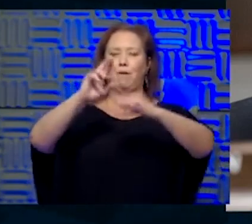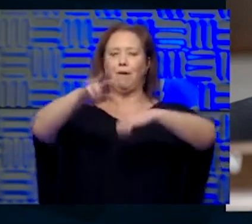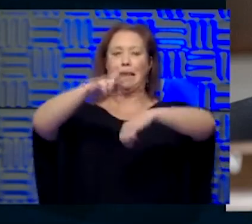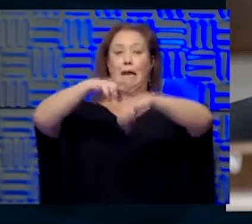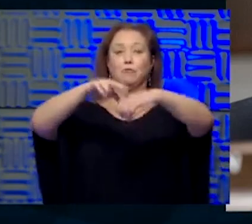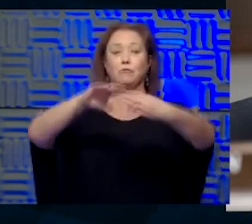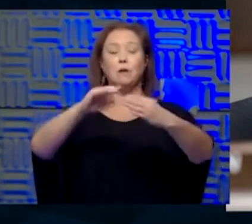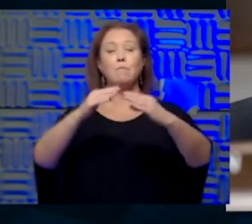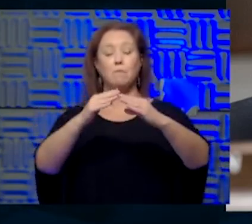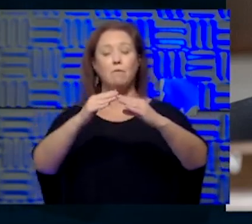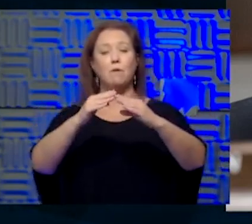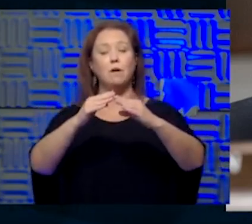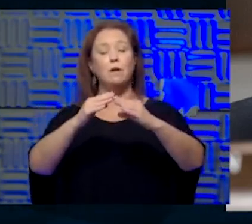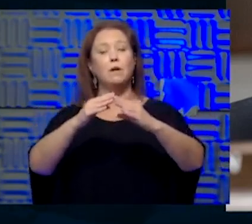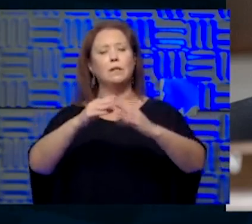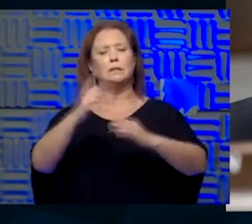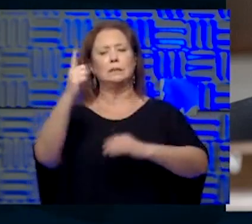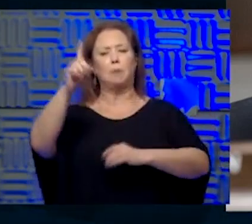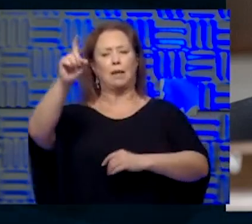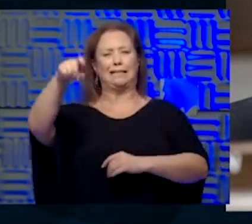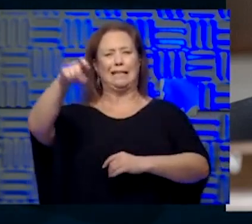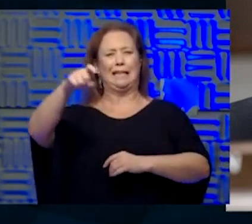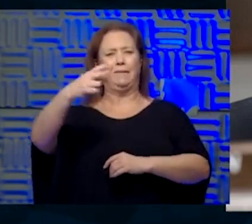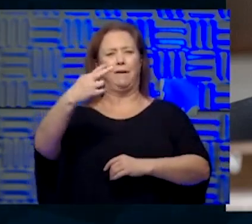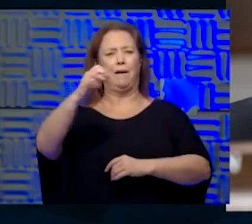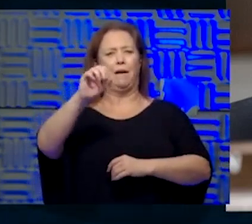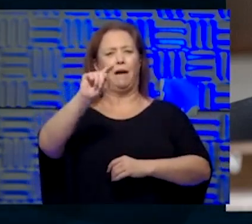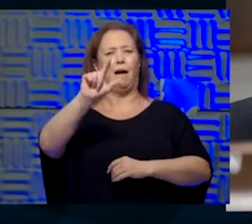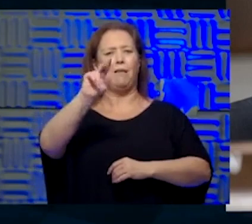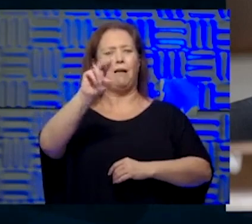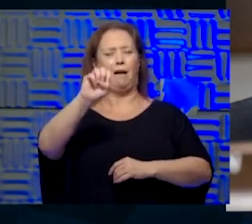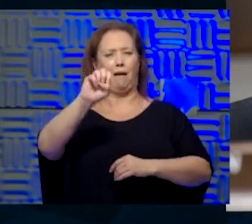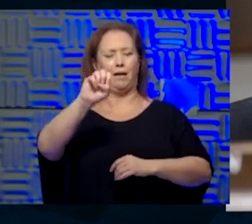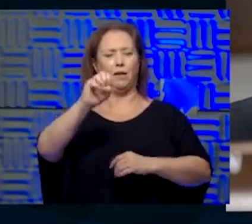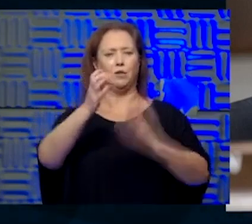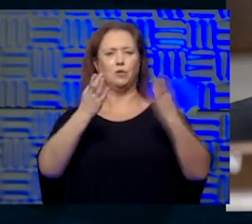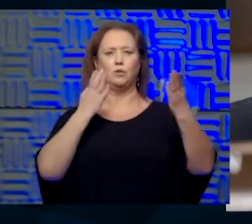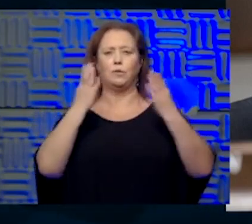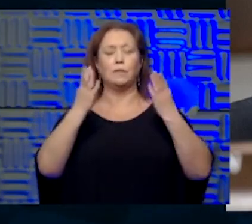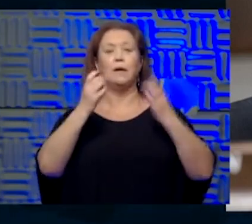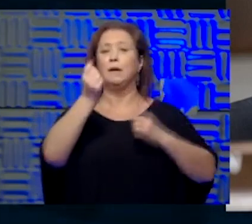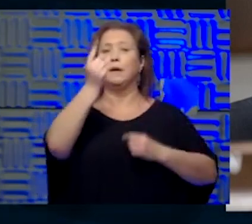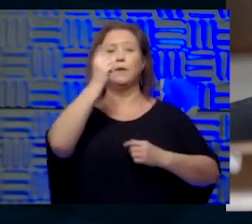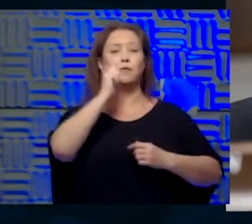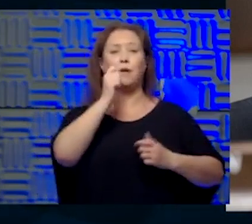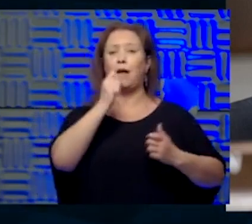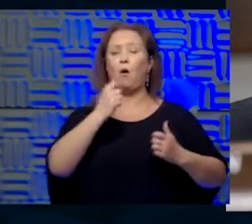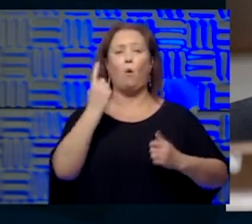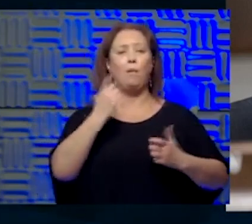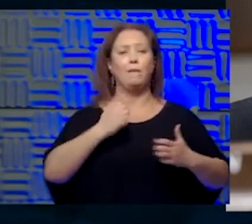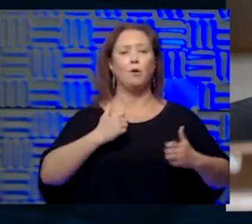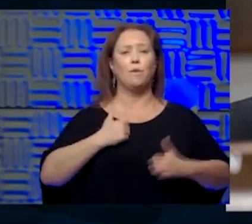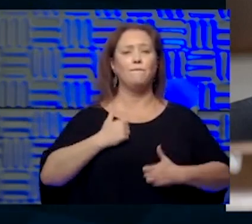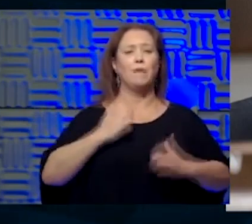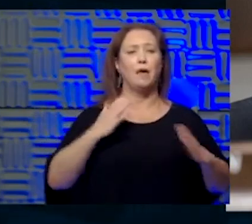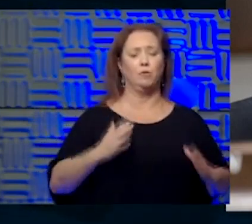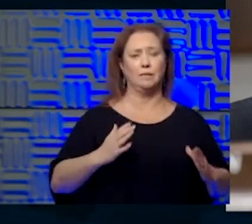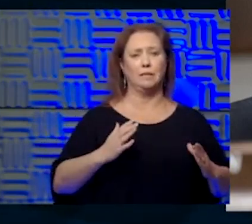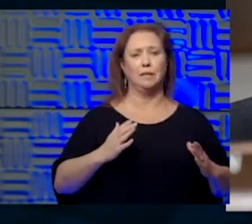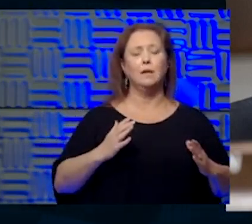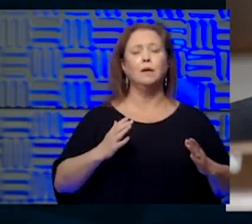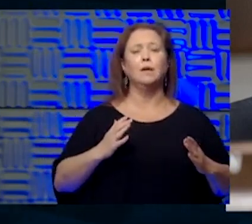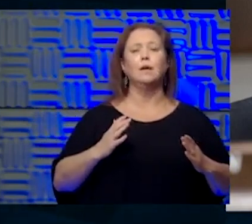who has need of a hotline service, and it's not just for veterans, it's for everyone, but we've seen an